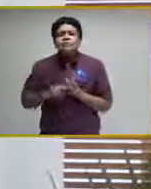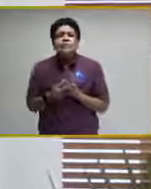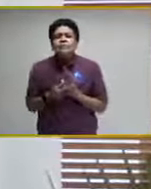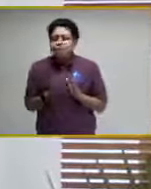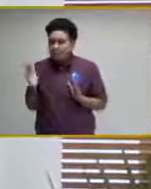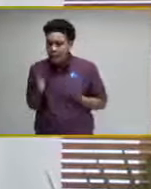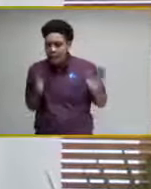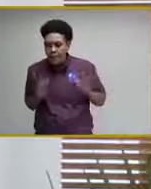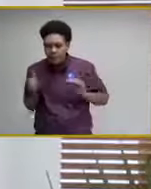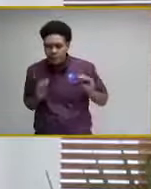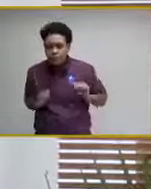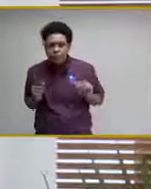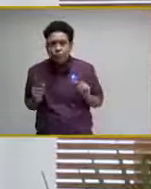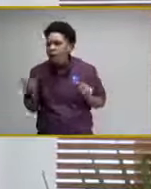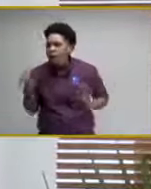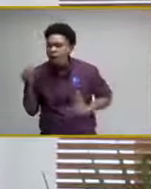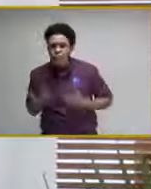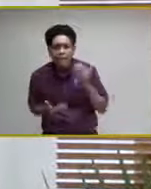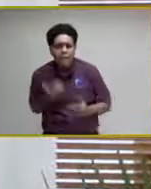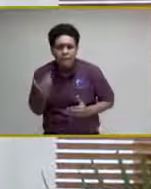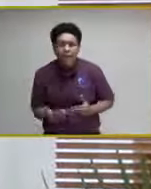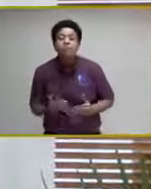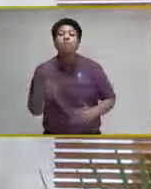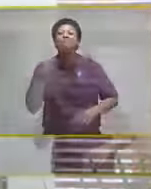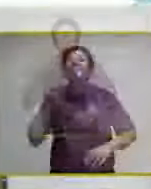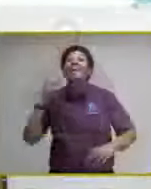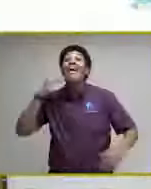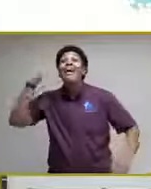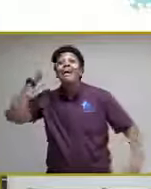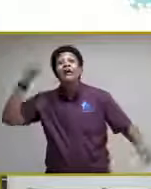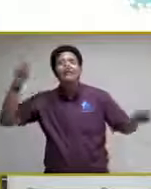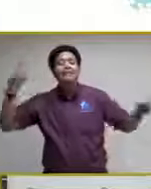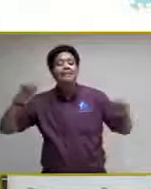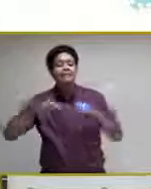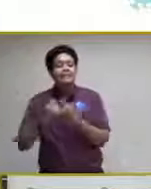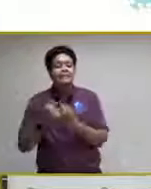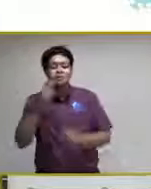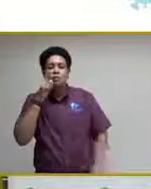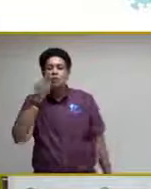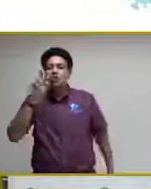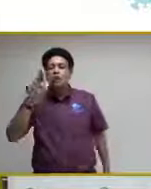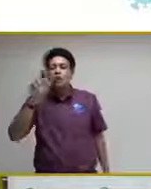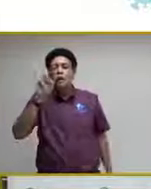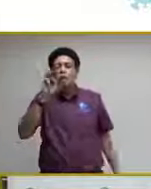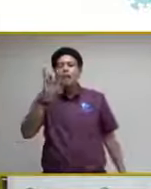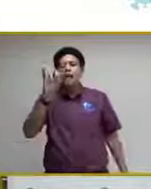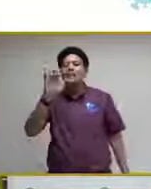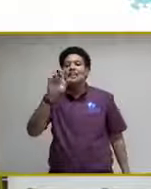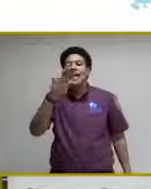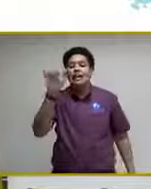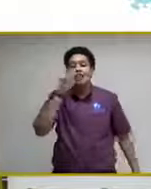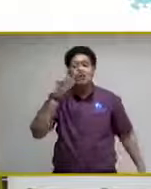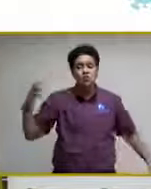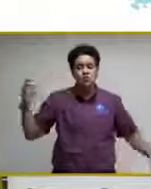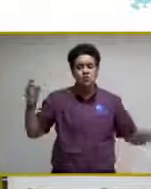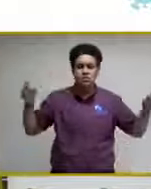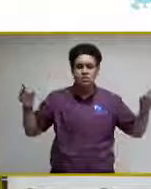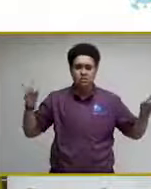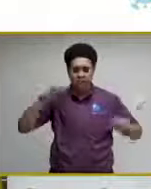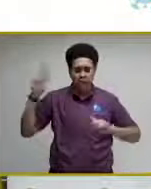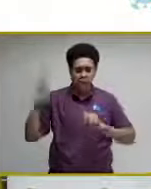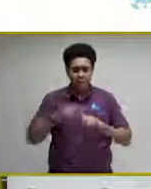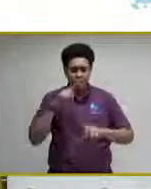the team headed by Dr. Melody Ennis, who is championing the implementation of the